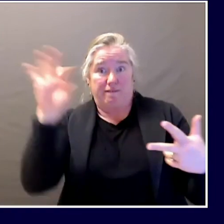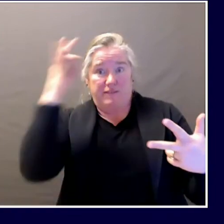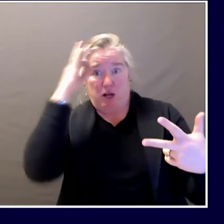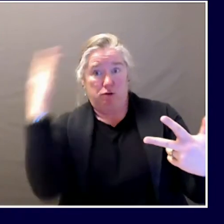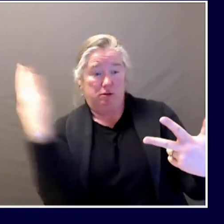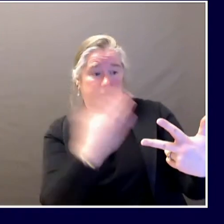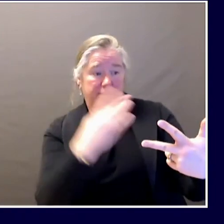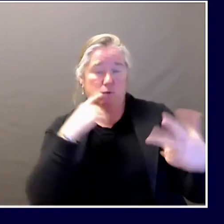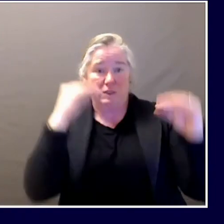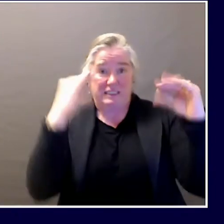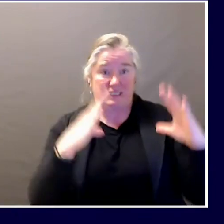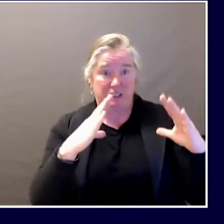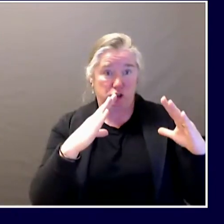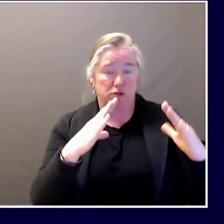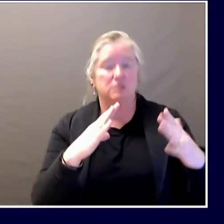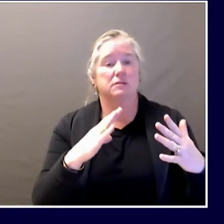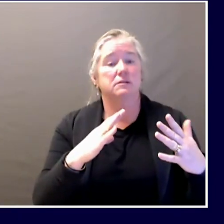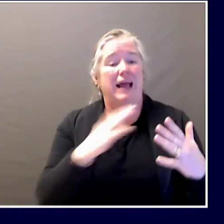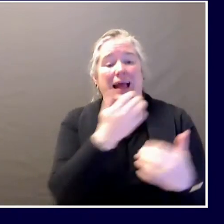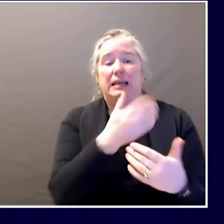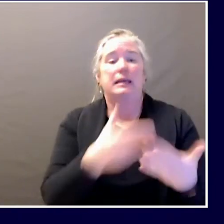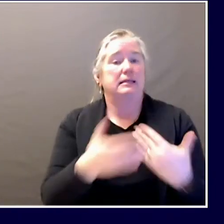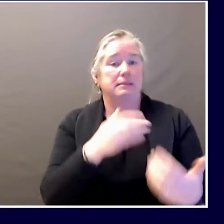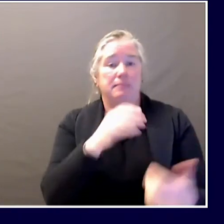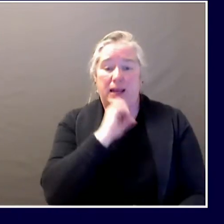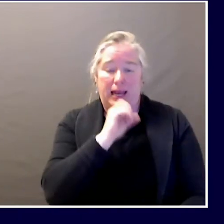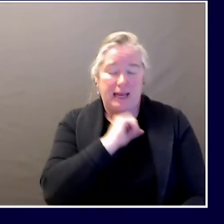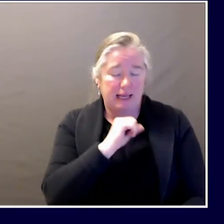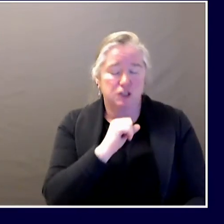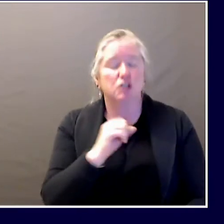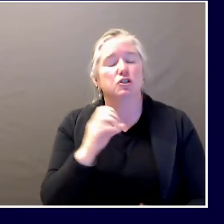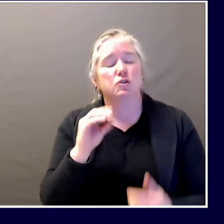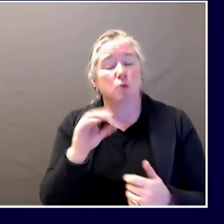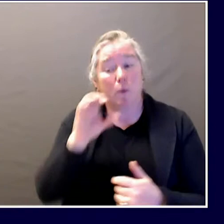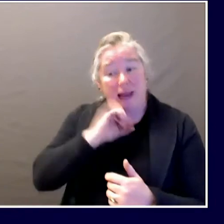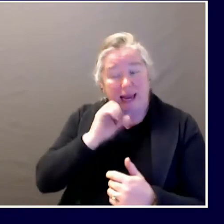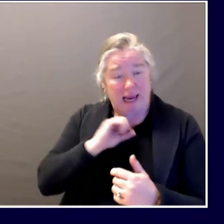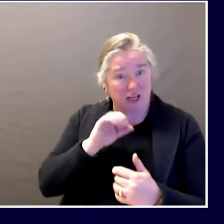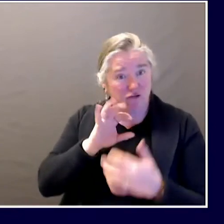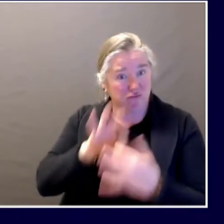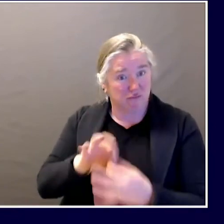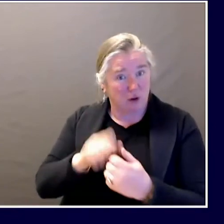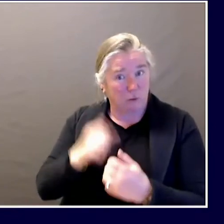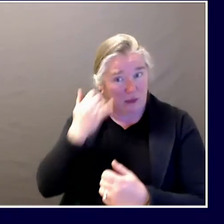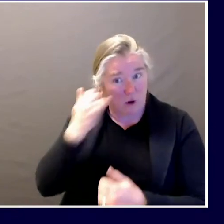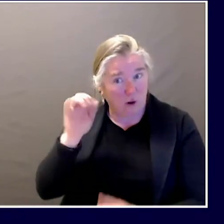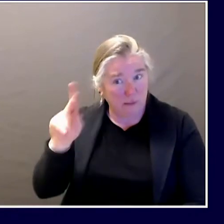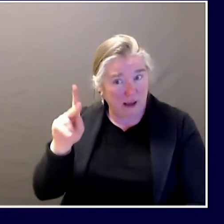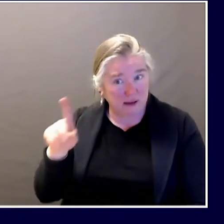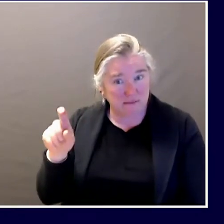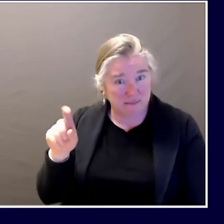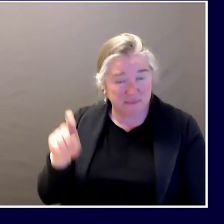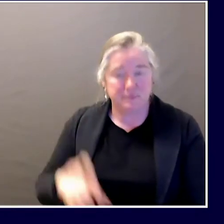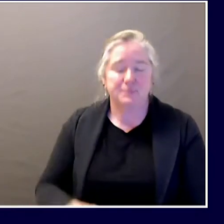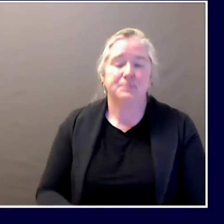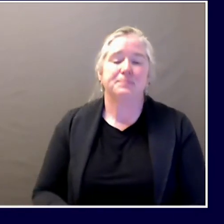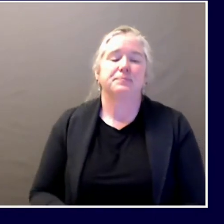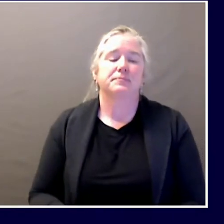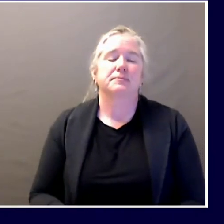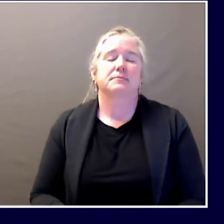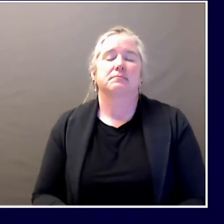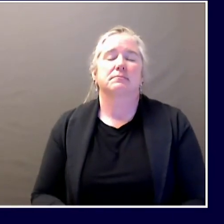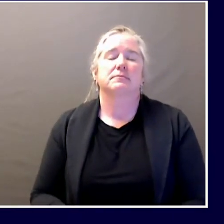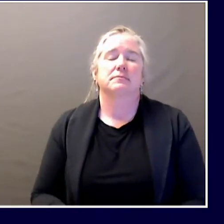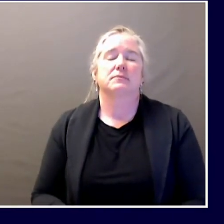would eventually play a factor in those callbacks. Sure. I can start, and Commissioner Lambert and I have worked very closely on this.